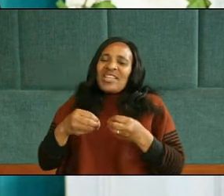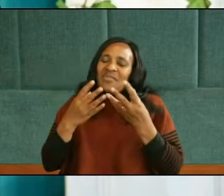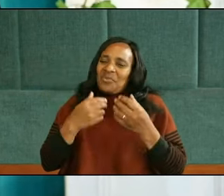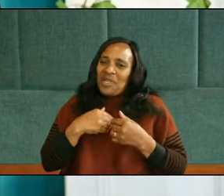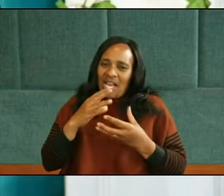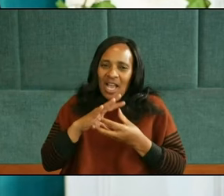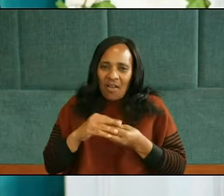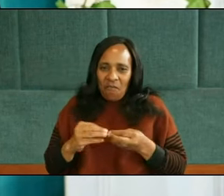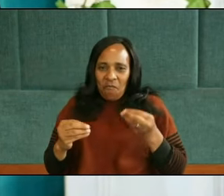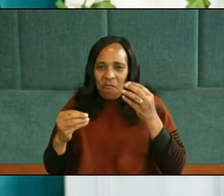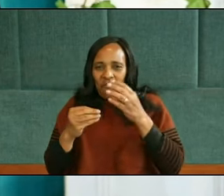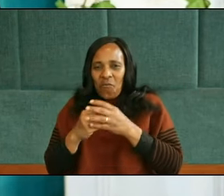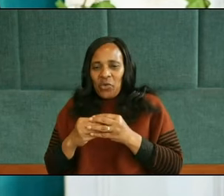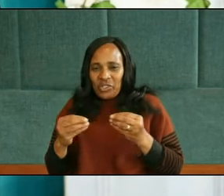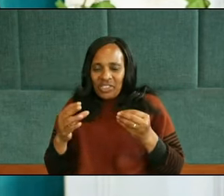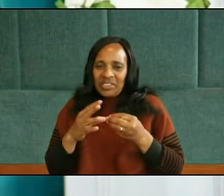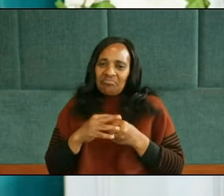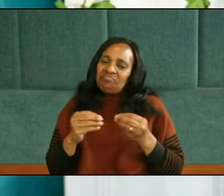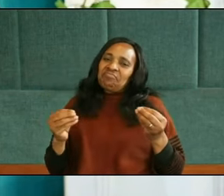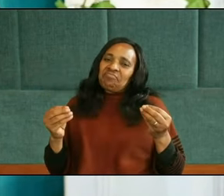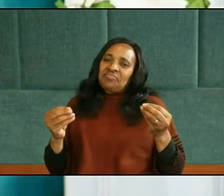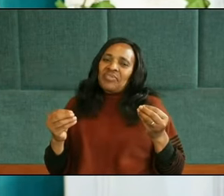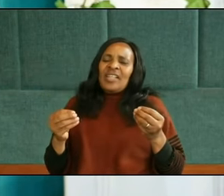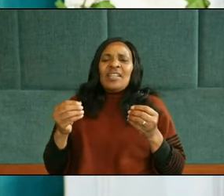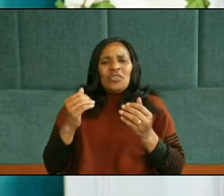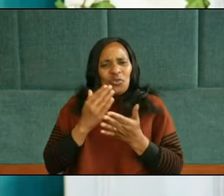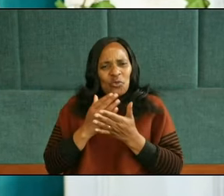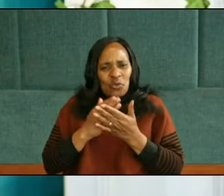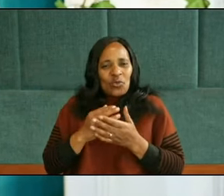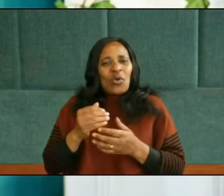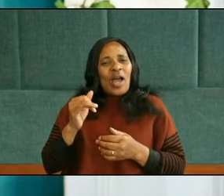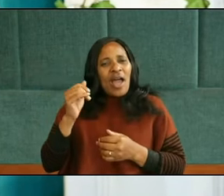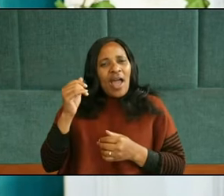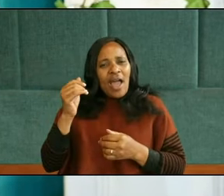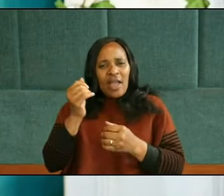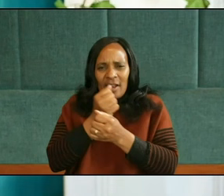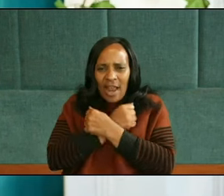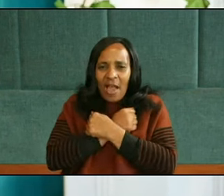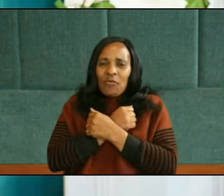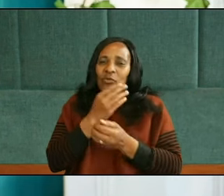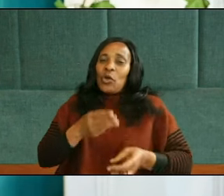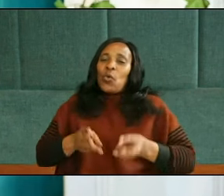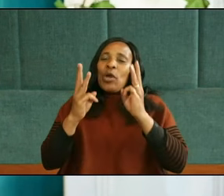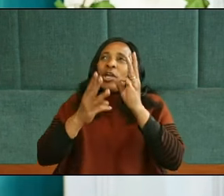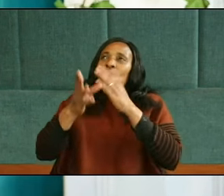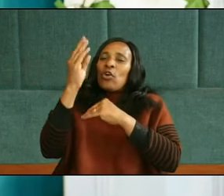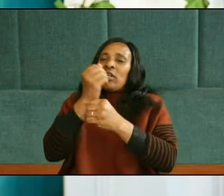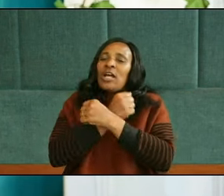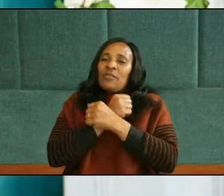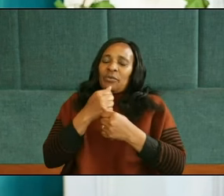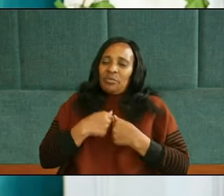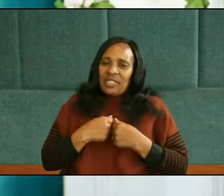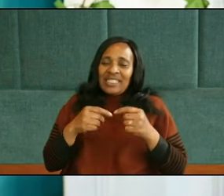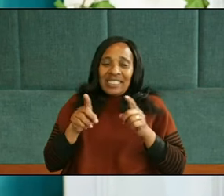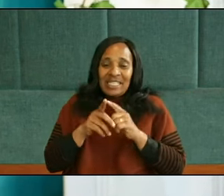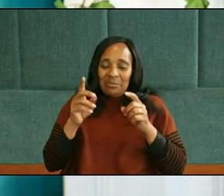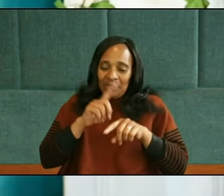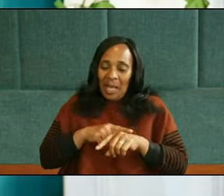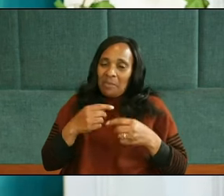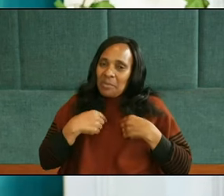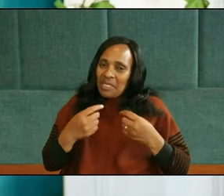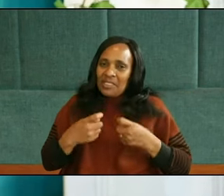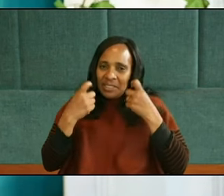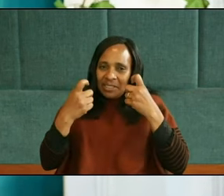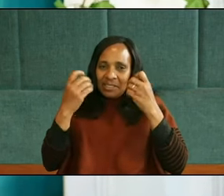comfort. And yeah, I think I really like the way God loves me. Even though I am a sinner, I